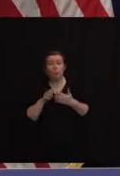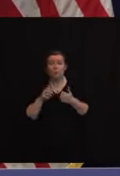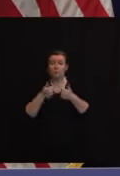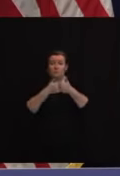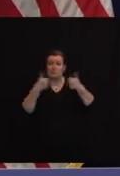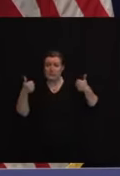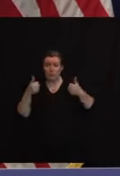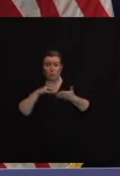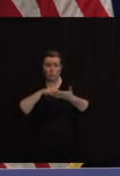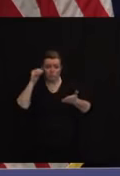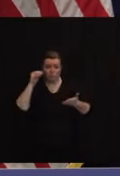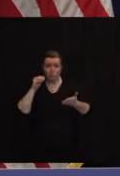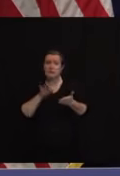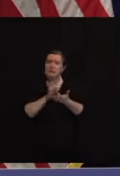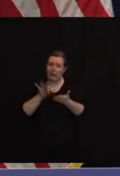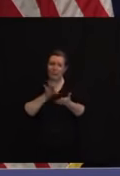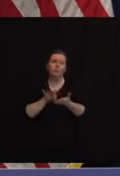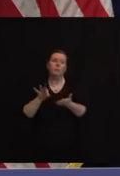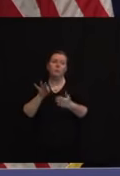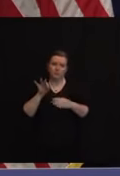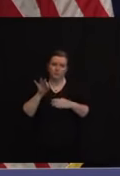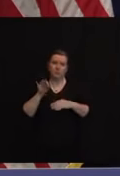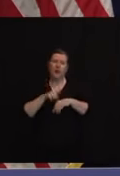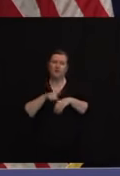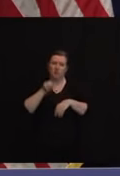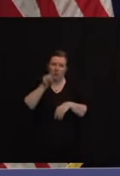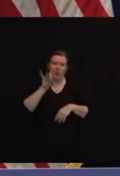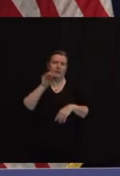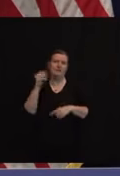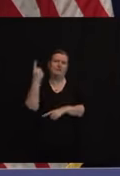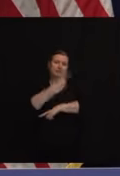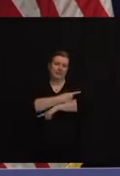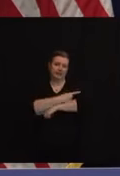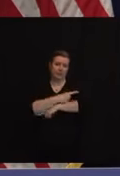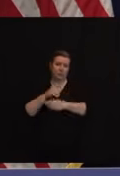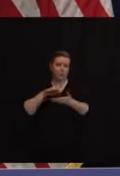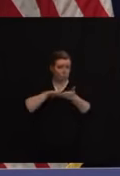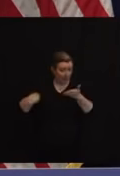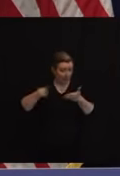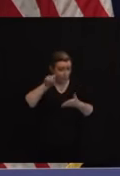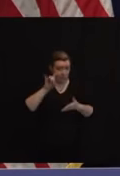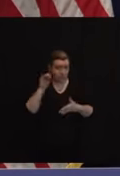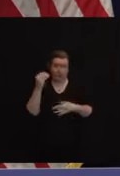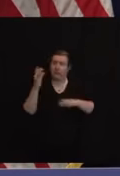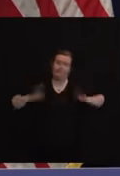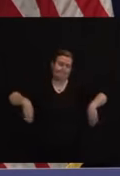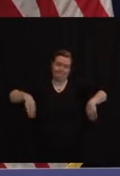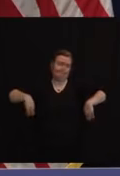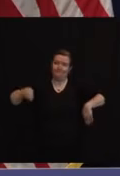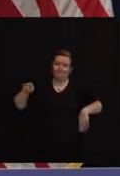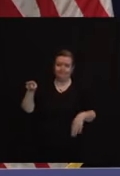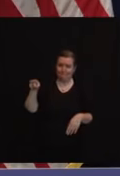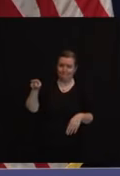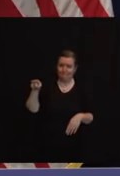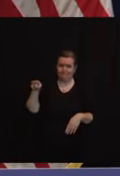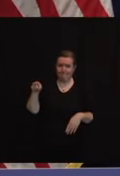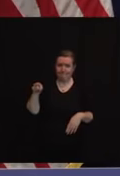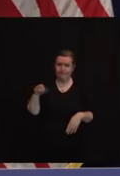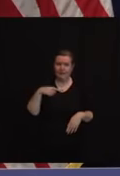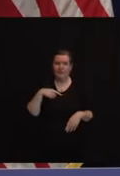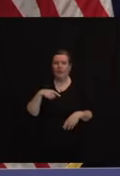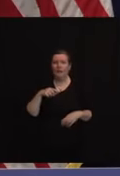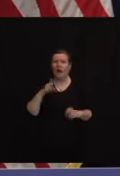180-day requirement. We have not considered waiving it in its own right, and I'd have to review what Governor Cuomo did. Yeah, I should